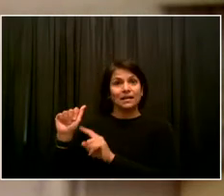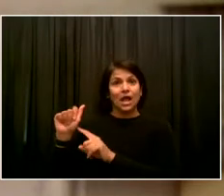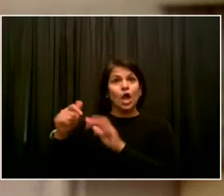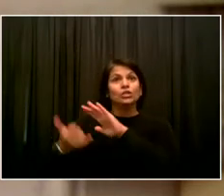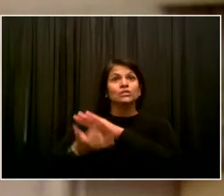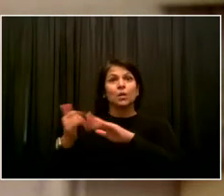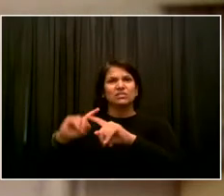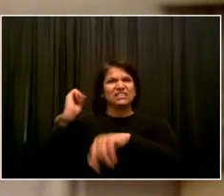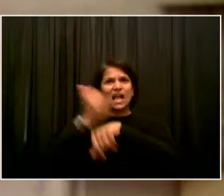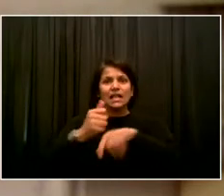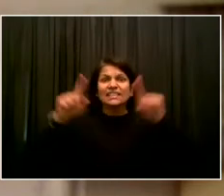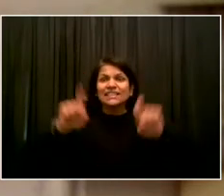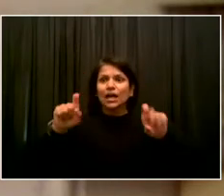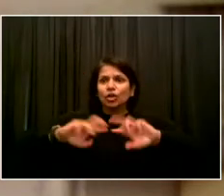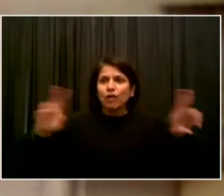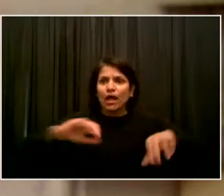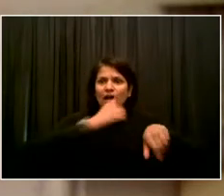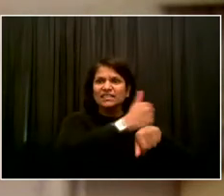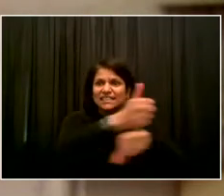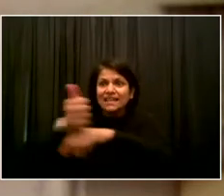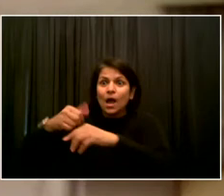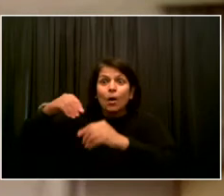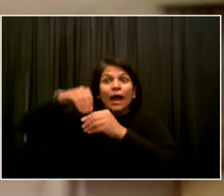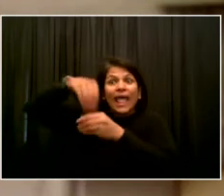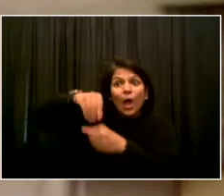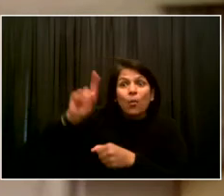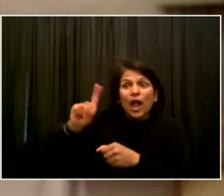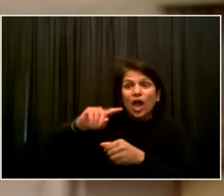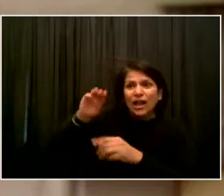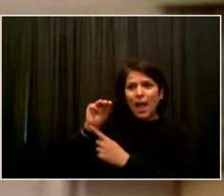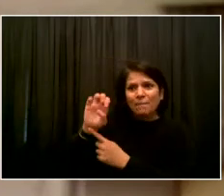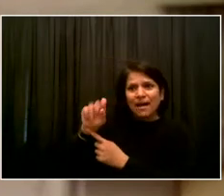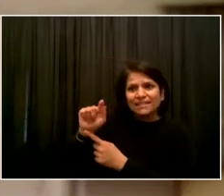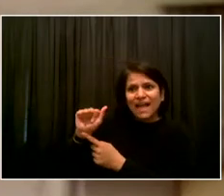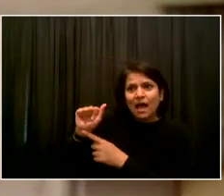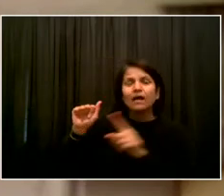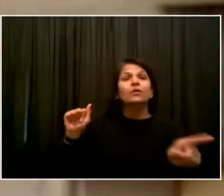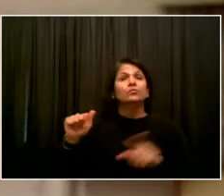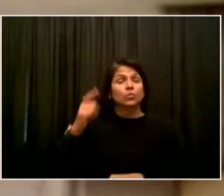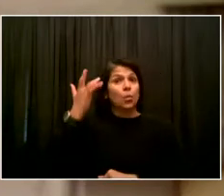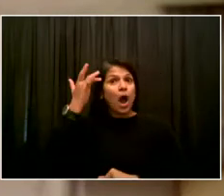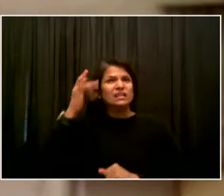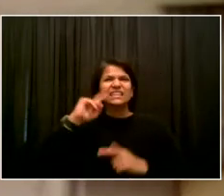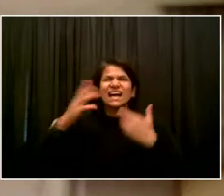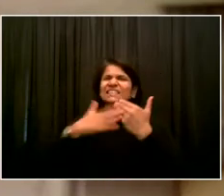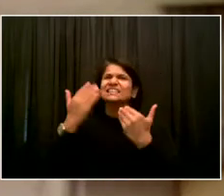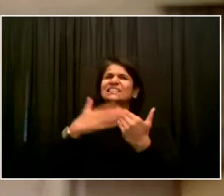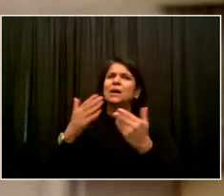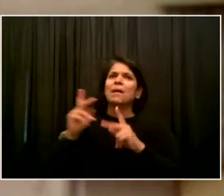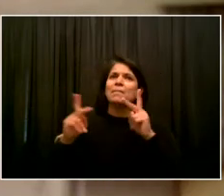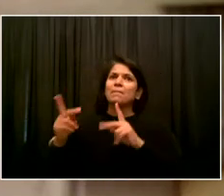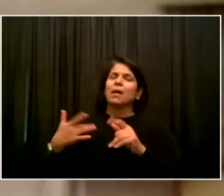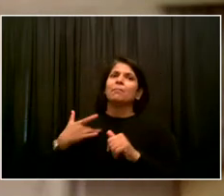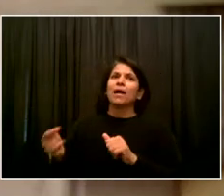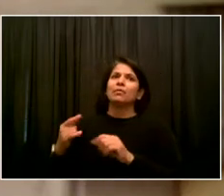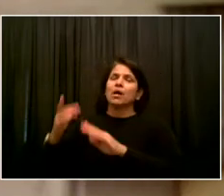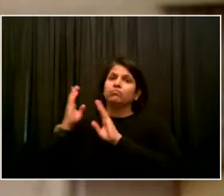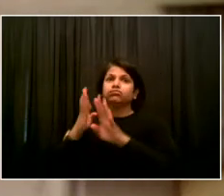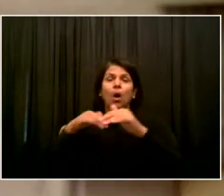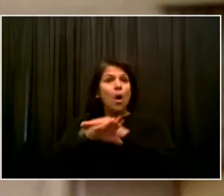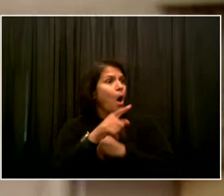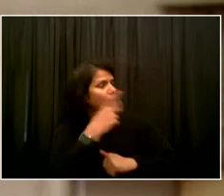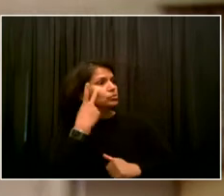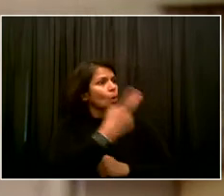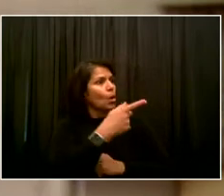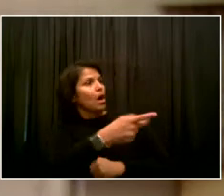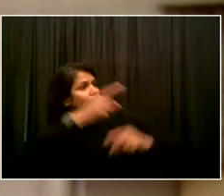as well as continuing our 37 pop-up sites and 17 more plans. So state and city working together, we're going to make sure that